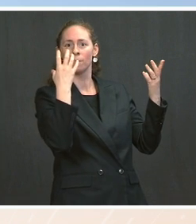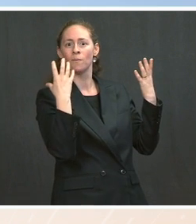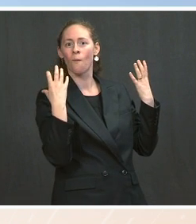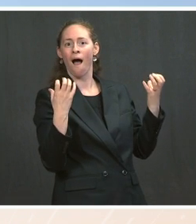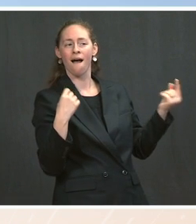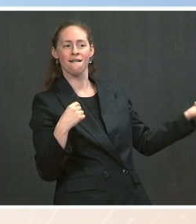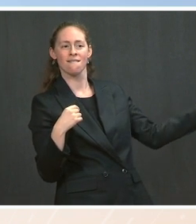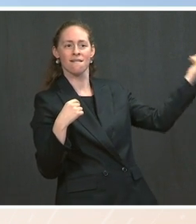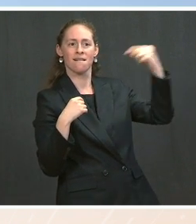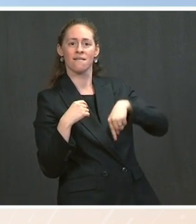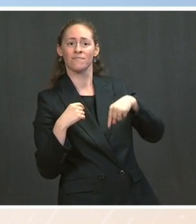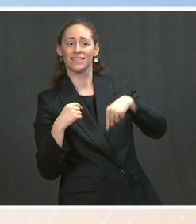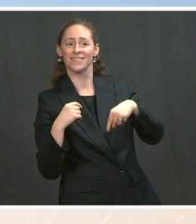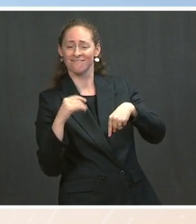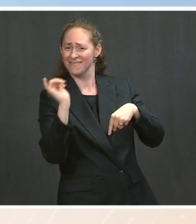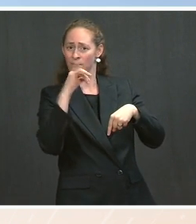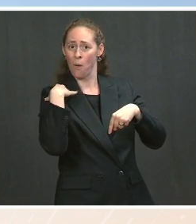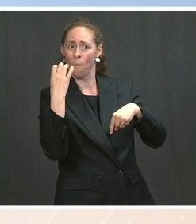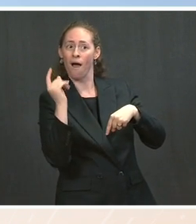vice versa.